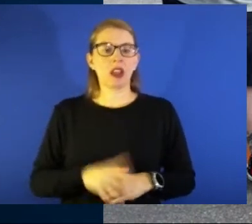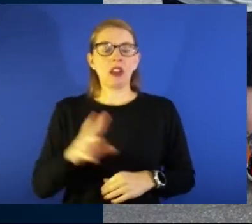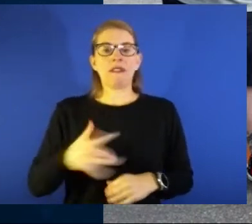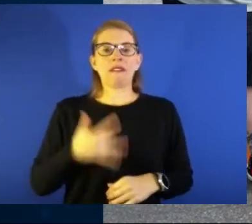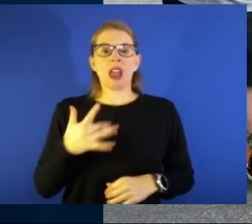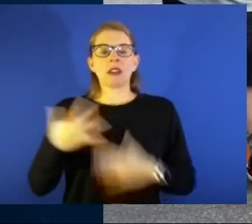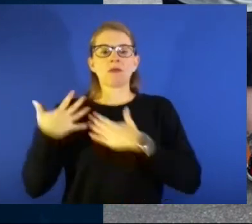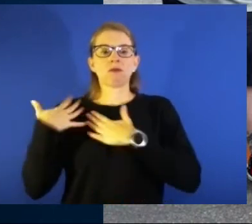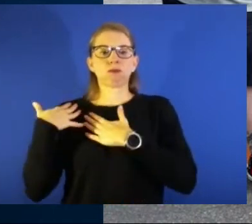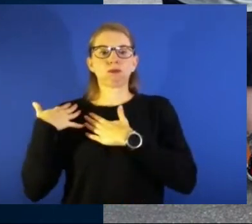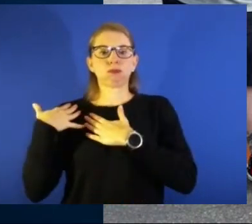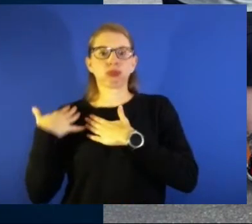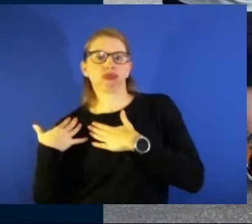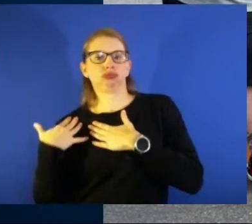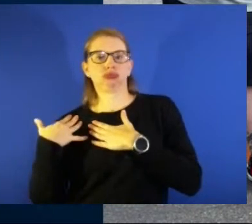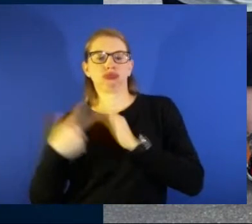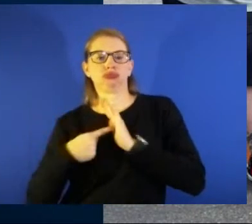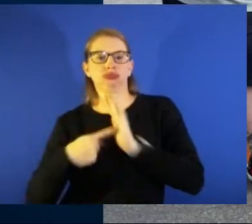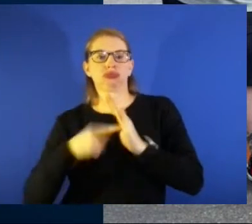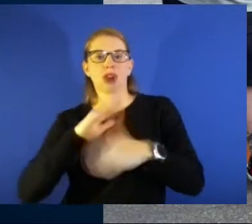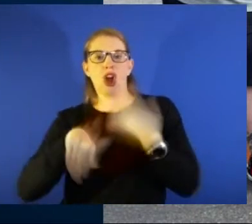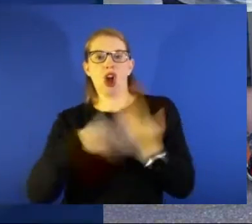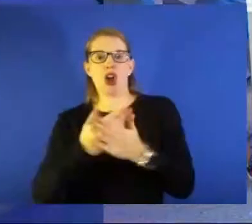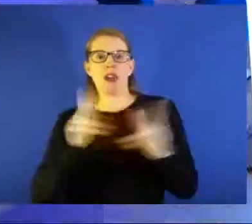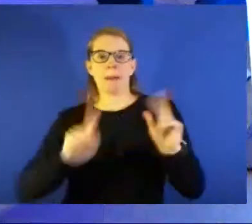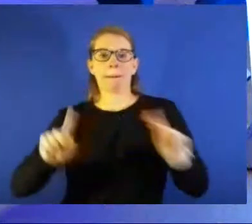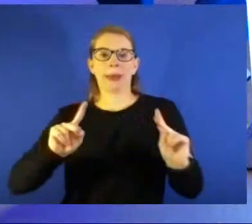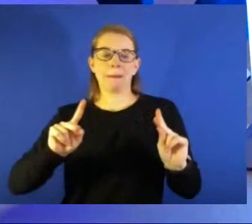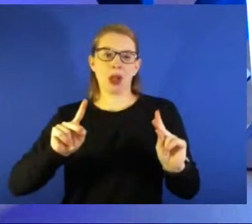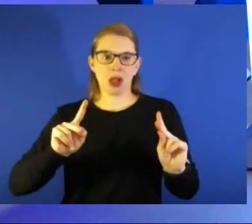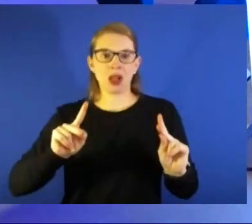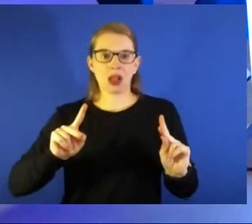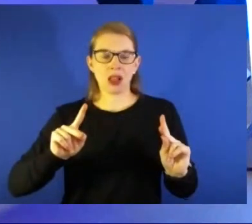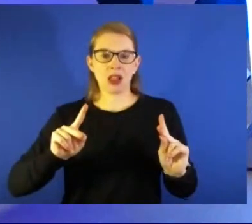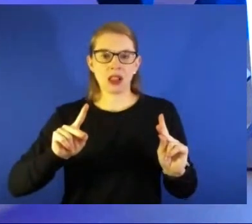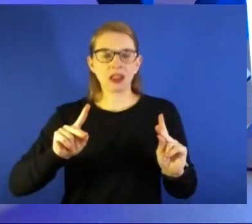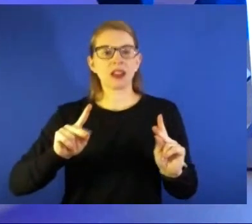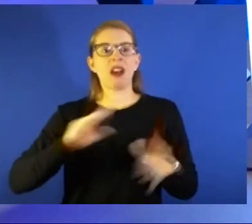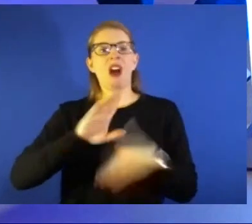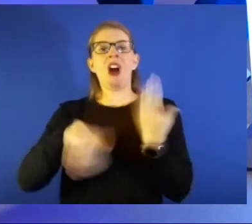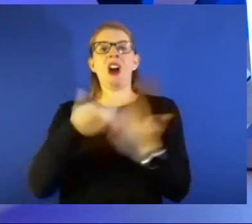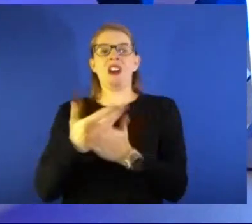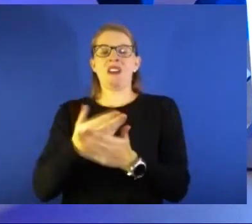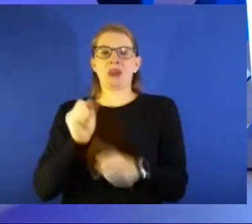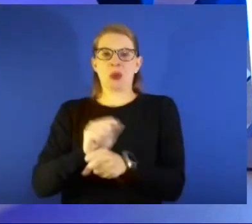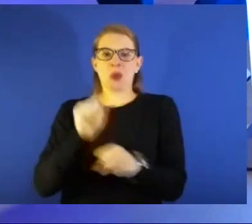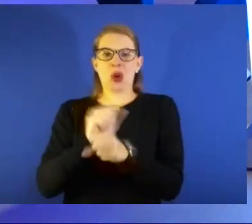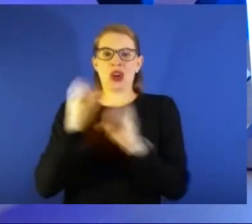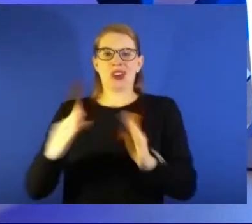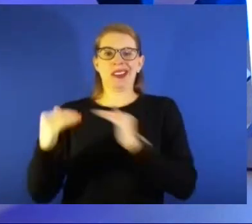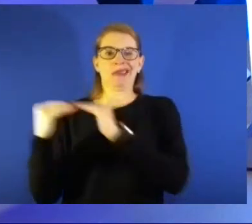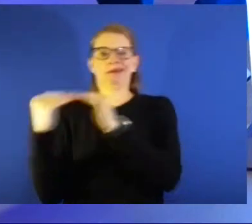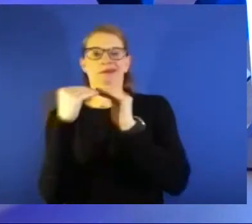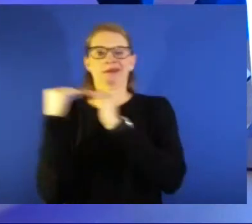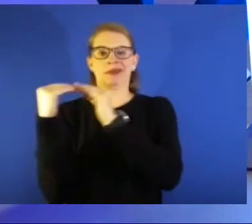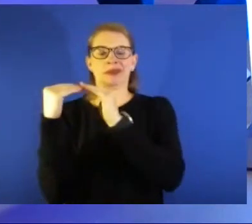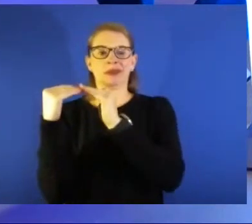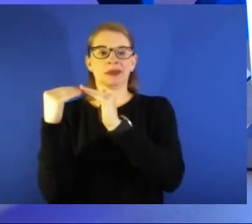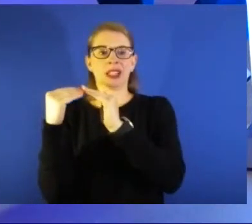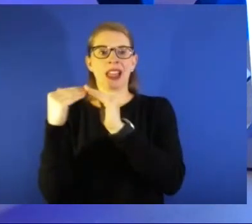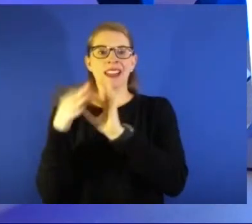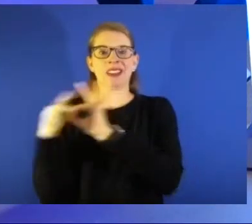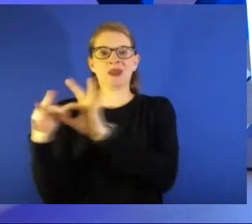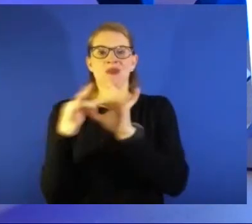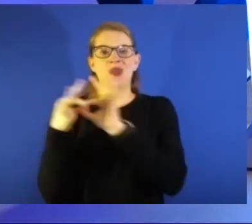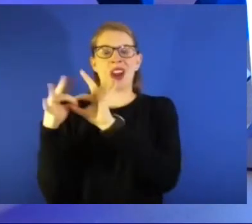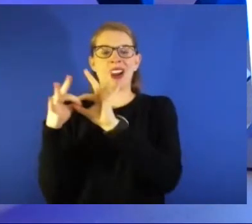to represent all of the people, all of your colleagues. What was that like? Just talk about that camaraderie that you all have felt and how you've leaned on